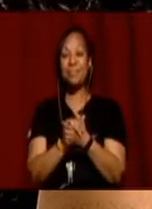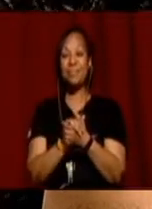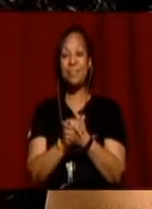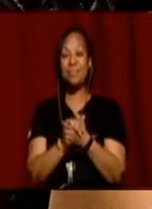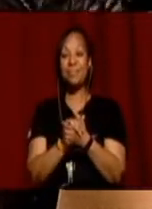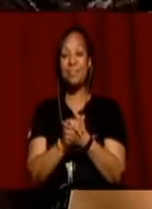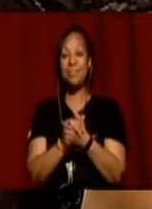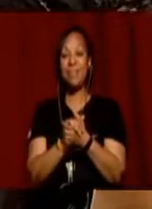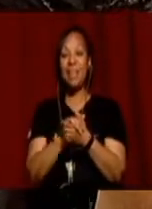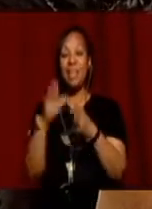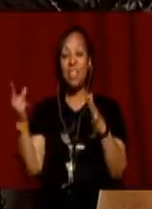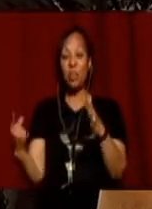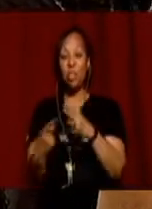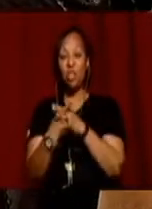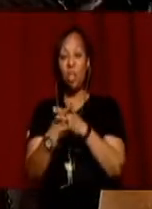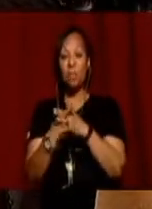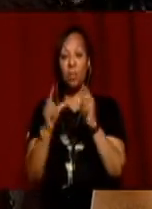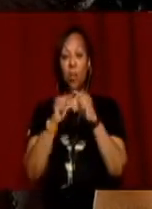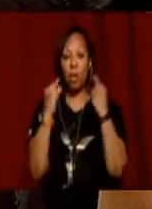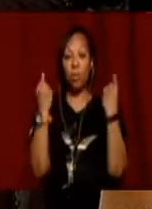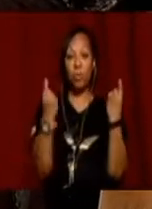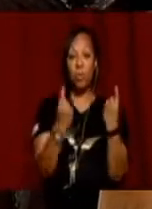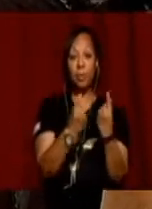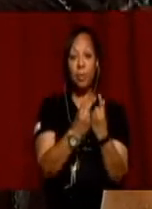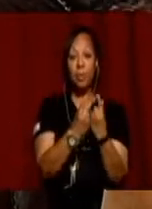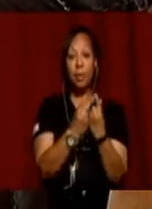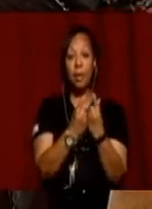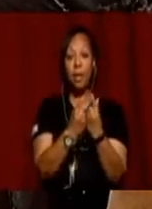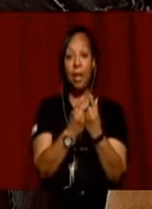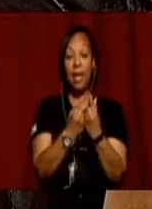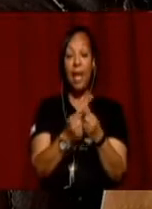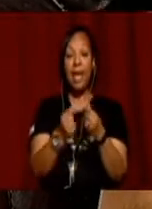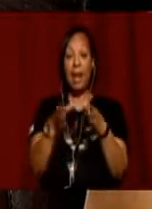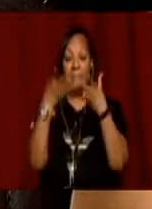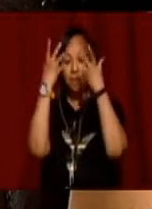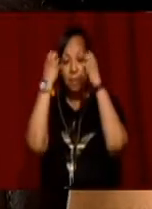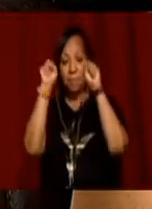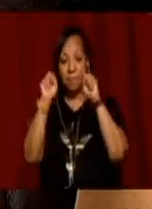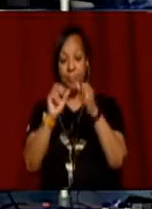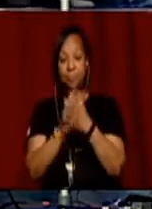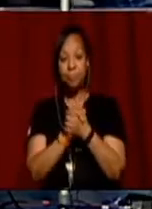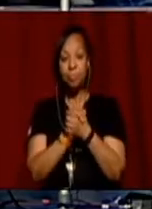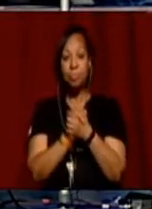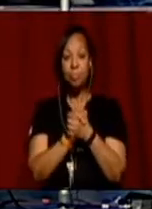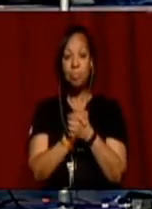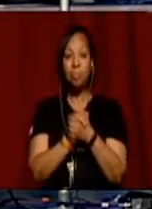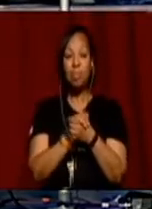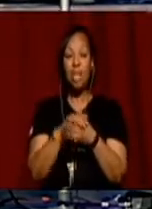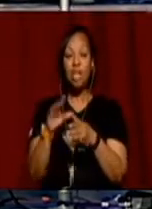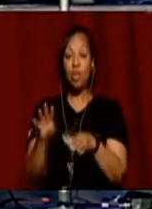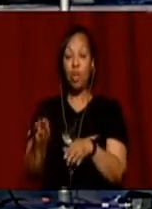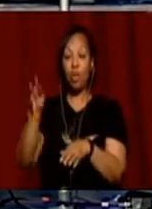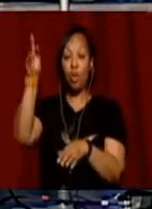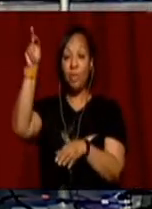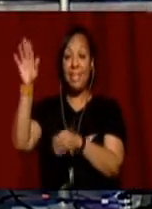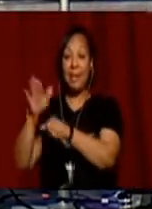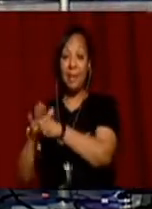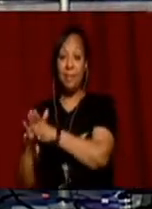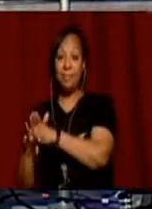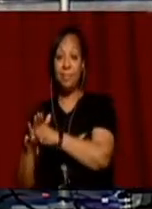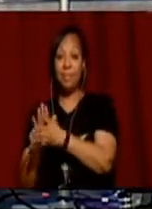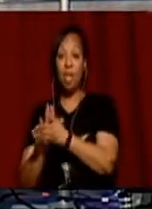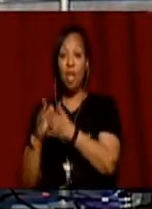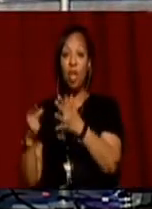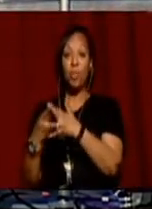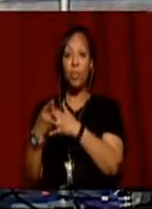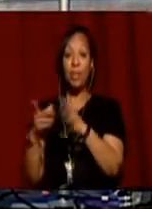to our institution. I'm currently the president of the National College of Naturopathic Medicine. It's on the north side of Chicago. And